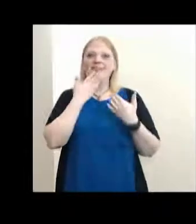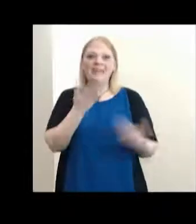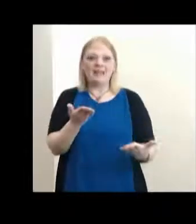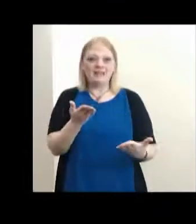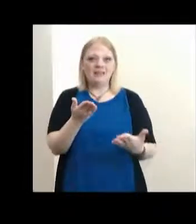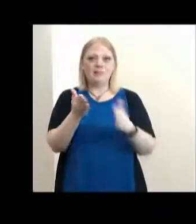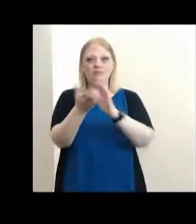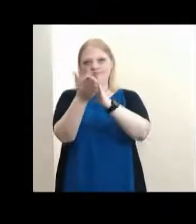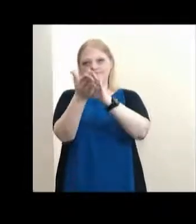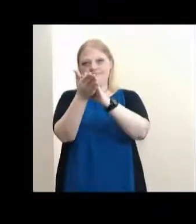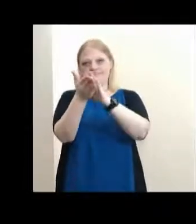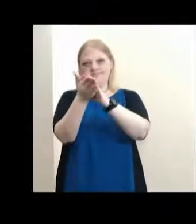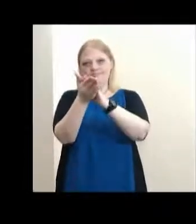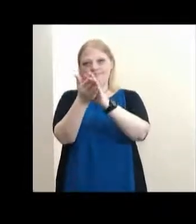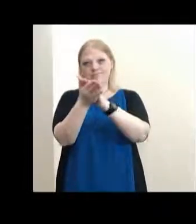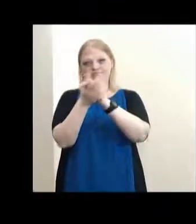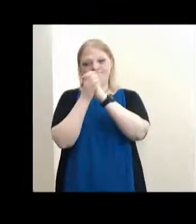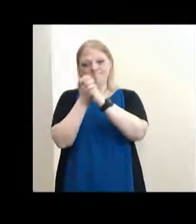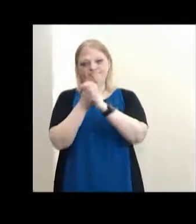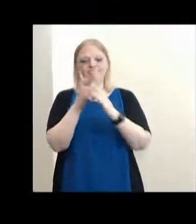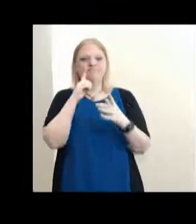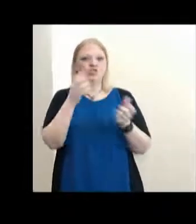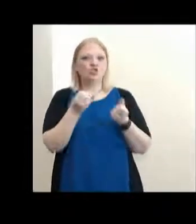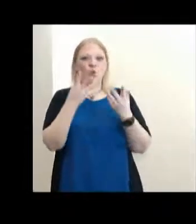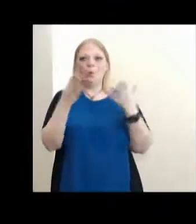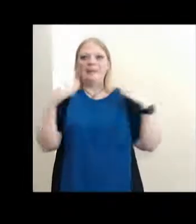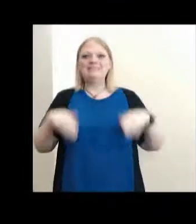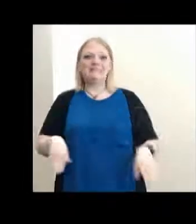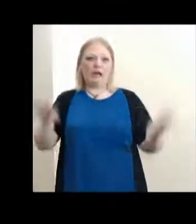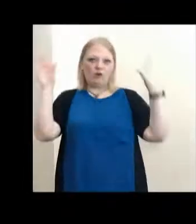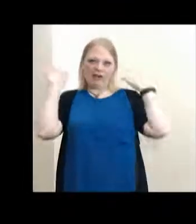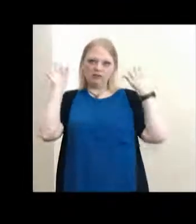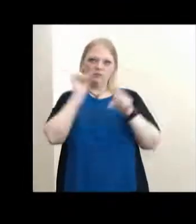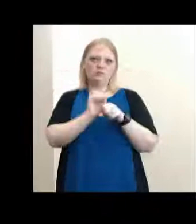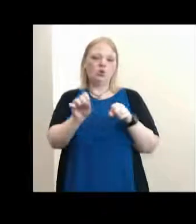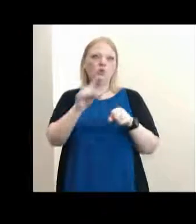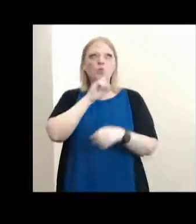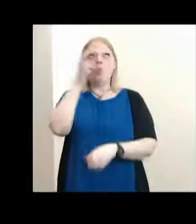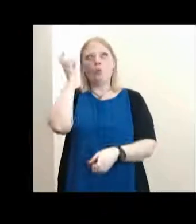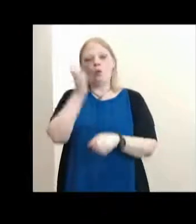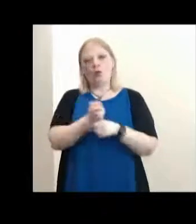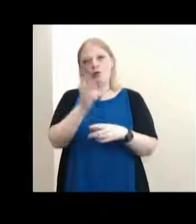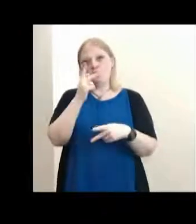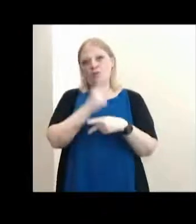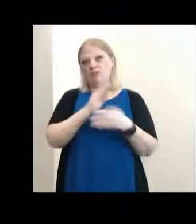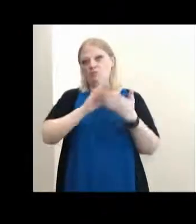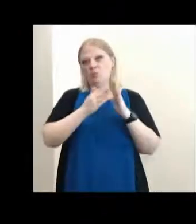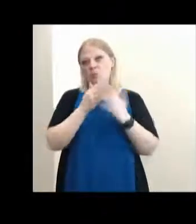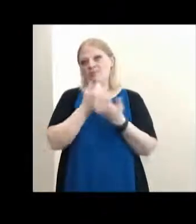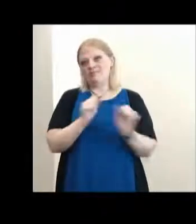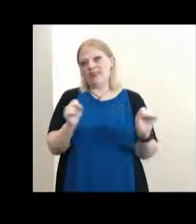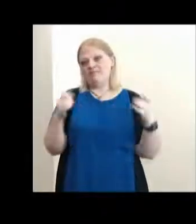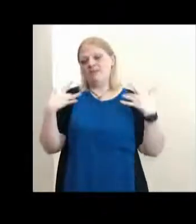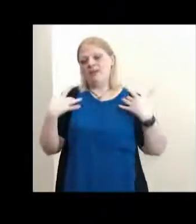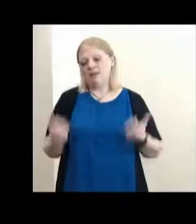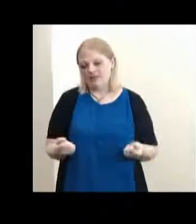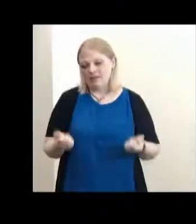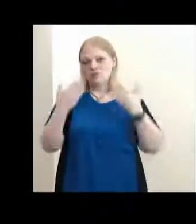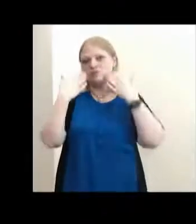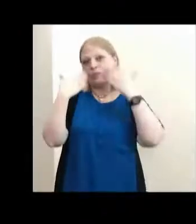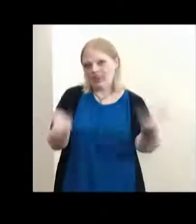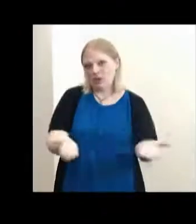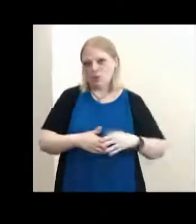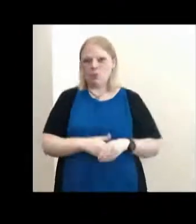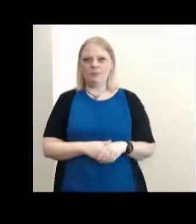and commend them for so many sacrifices and working so hard to keep our community safe and healthy. So thank